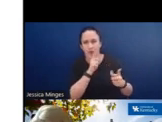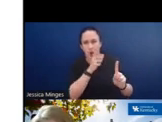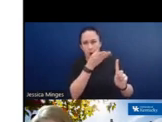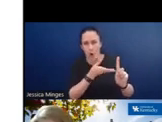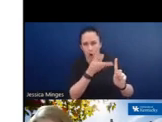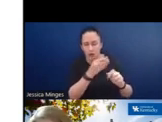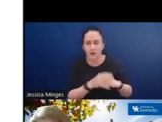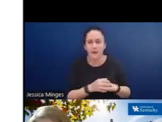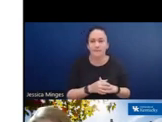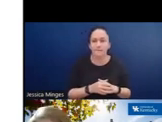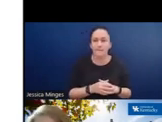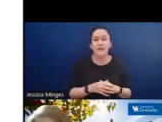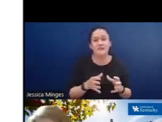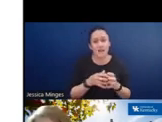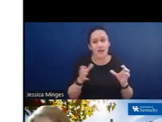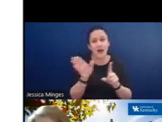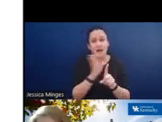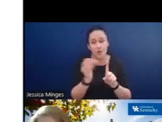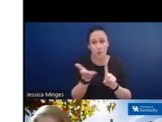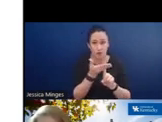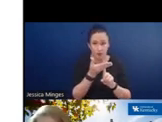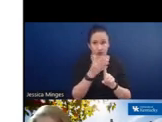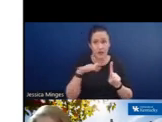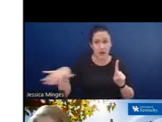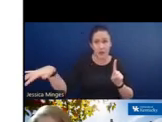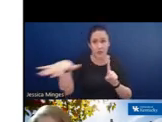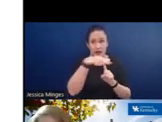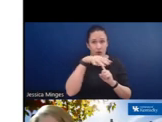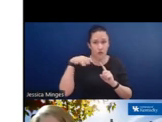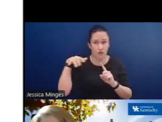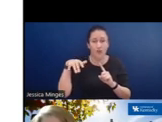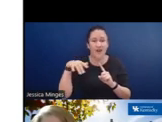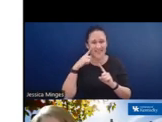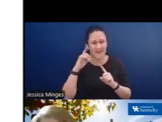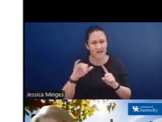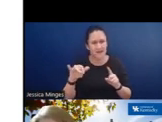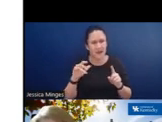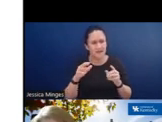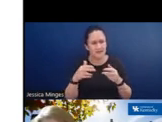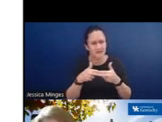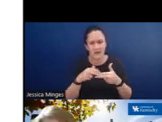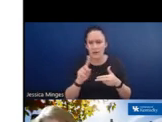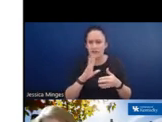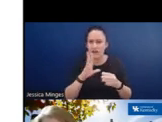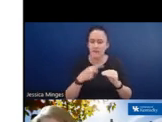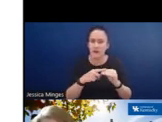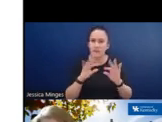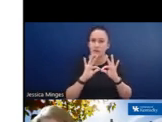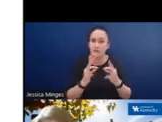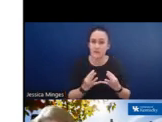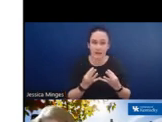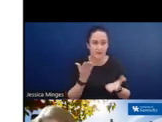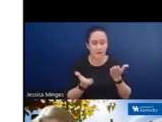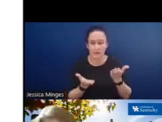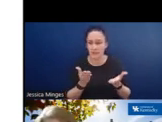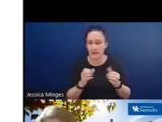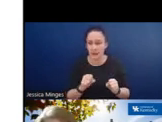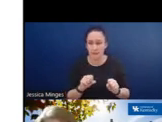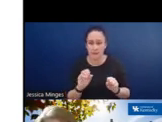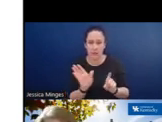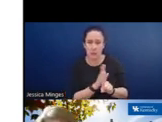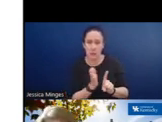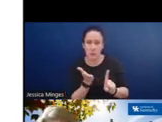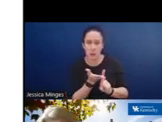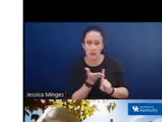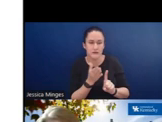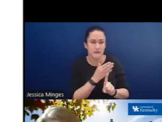of coercion. I think on the slide that I talked about where there's family who perhaps can be coercive, and